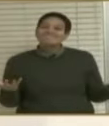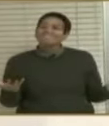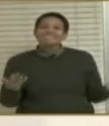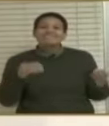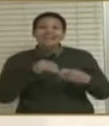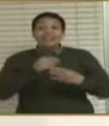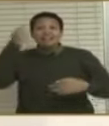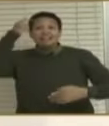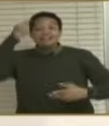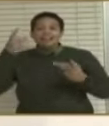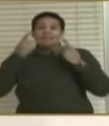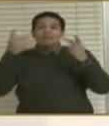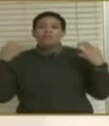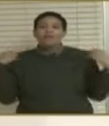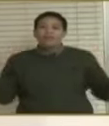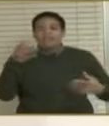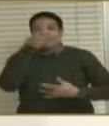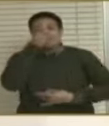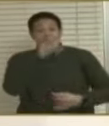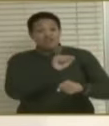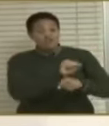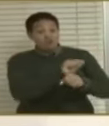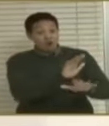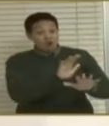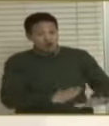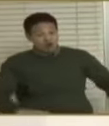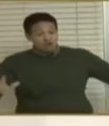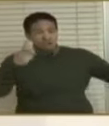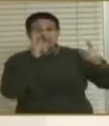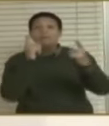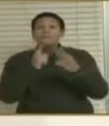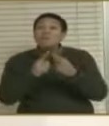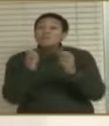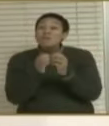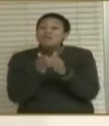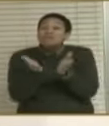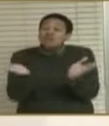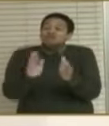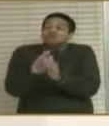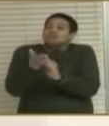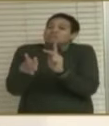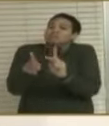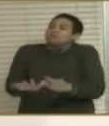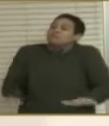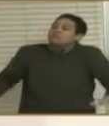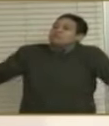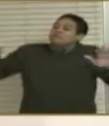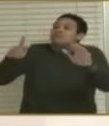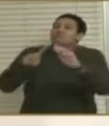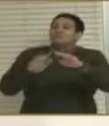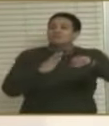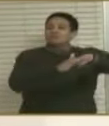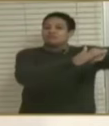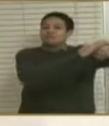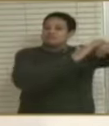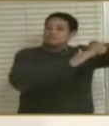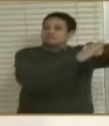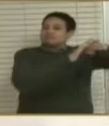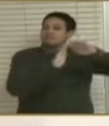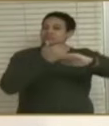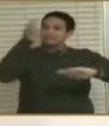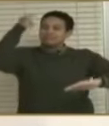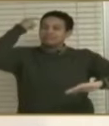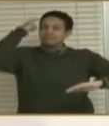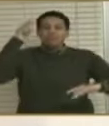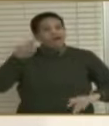interests of the workers, but also more generally of the community and of the country. So it's important that the